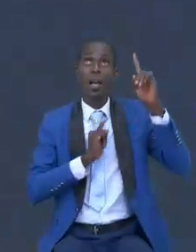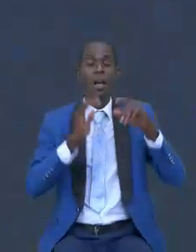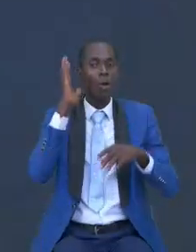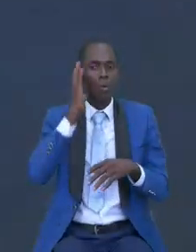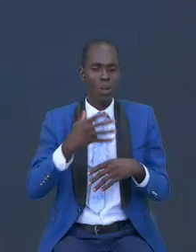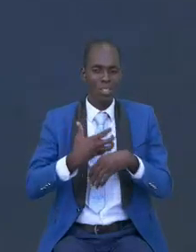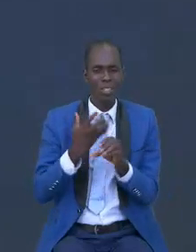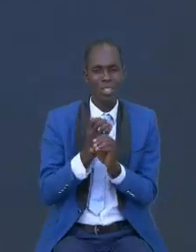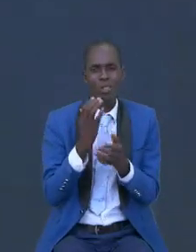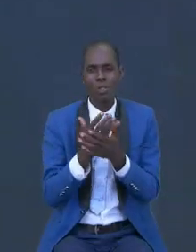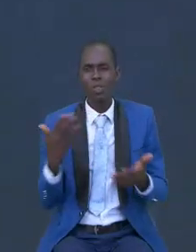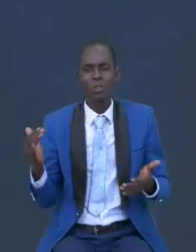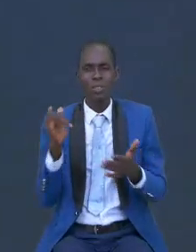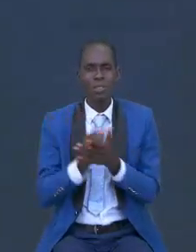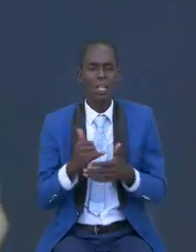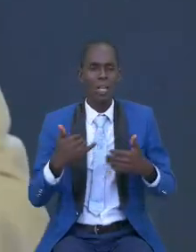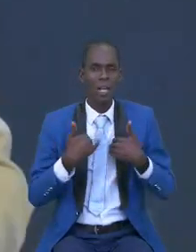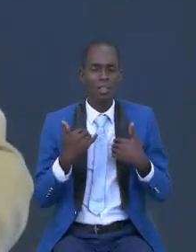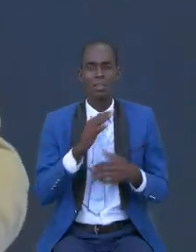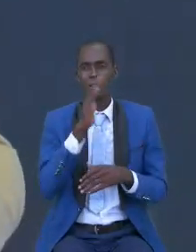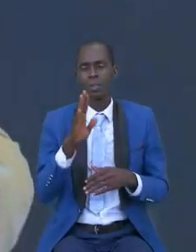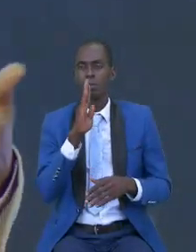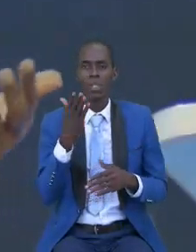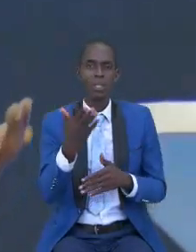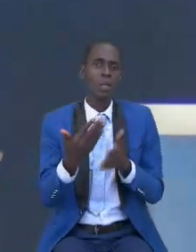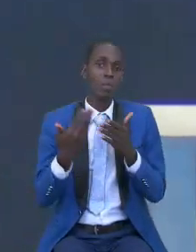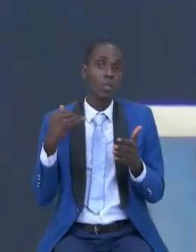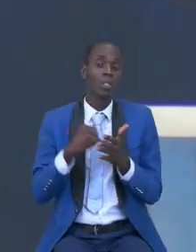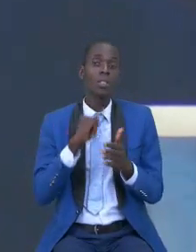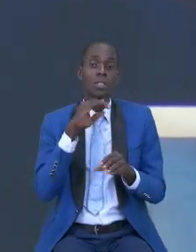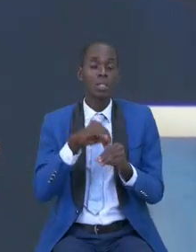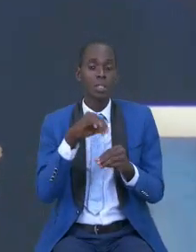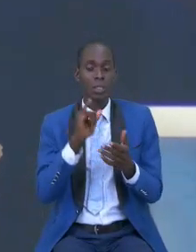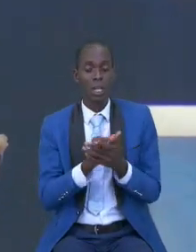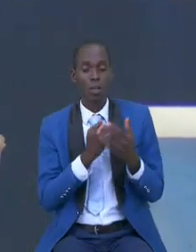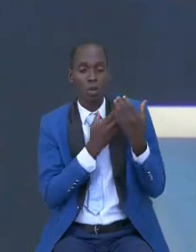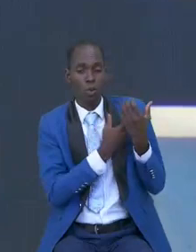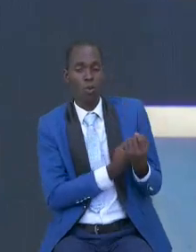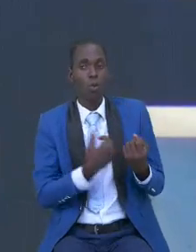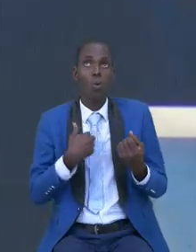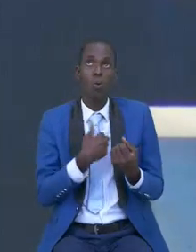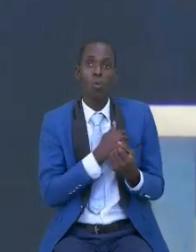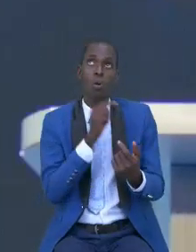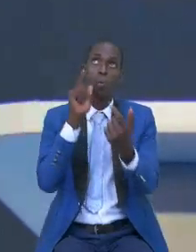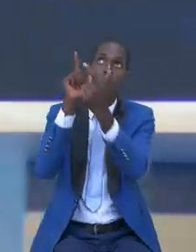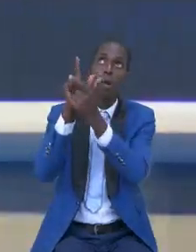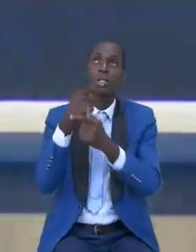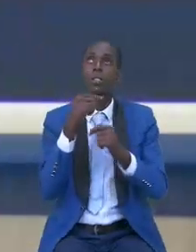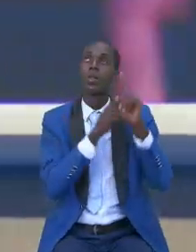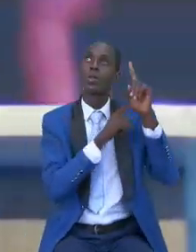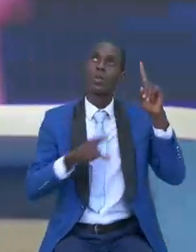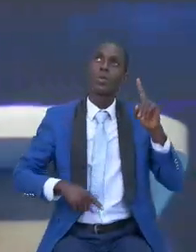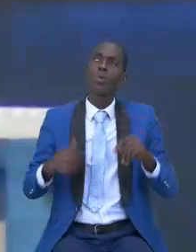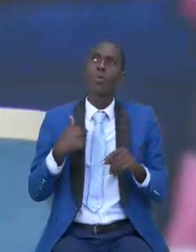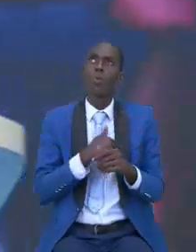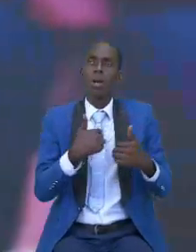new that had never been there before. It's with that confidence we come and we say, Lord, we have the